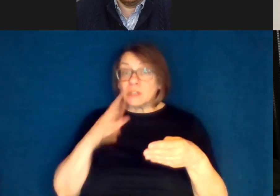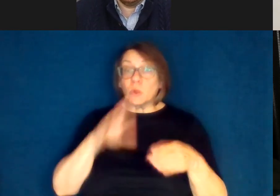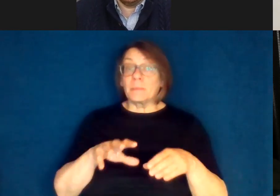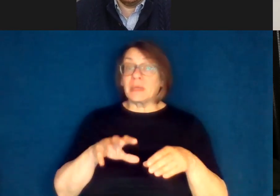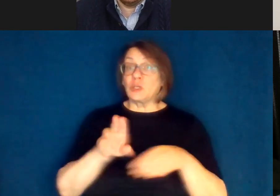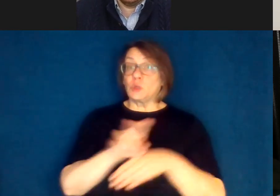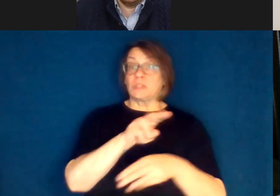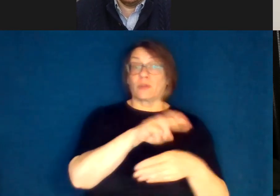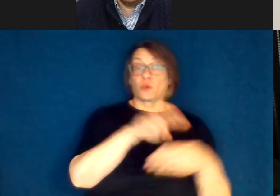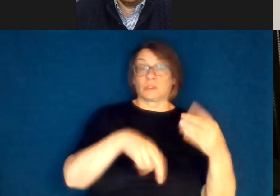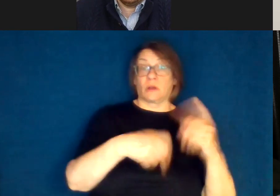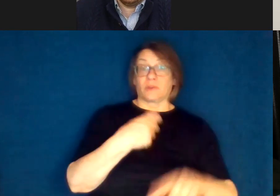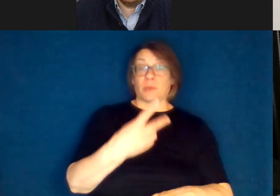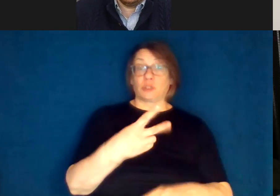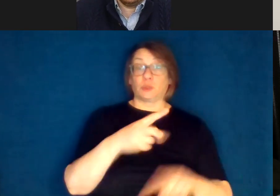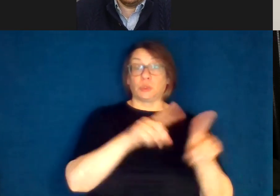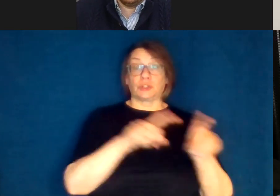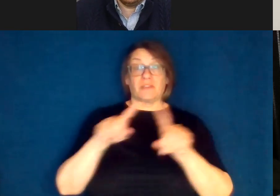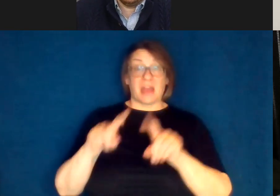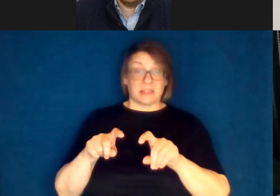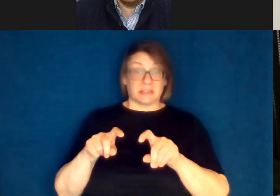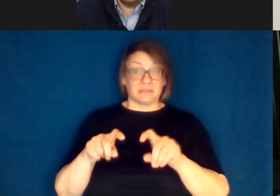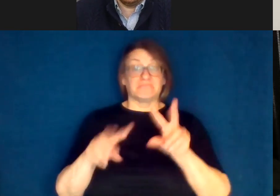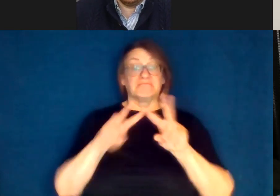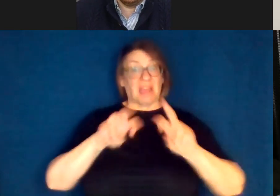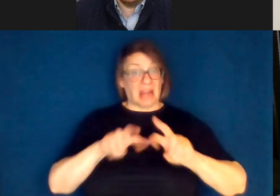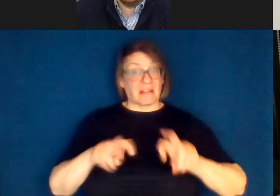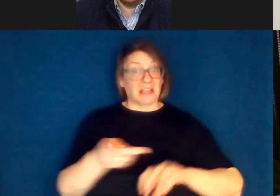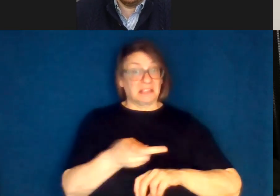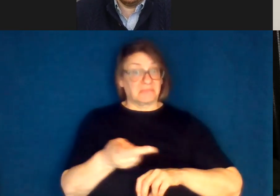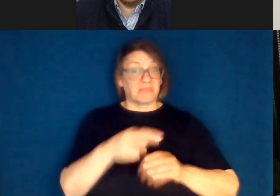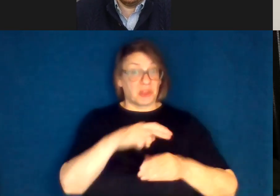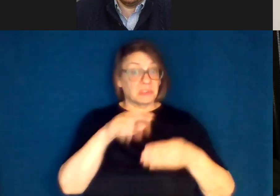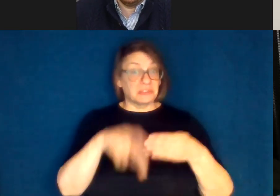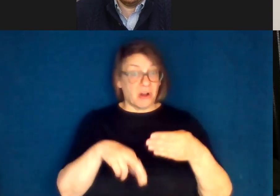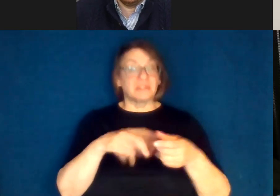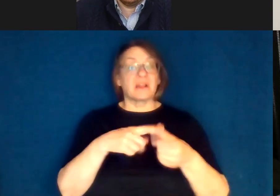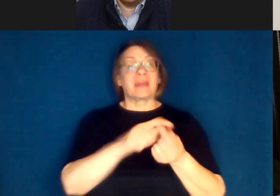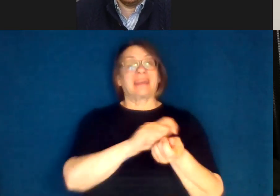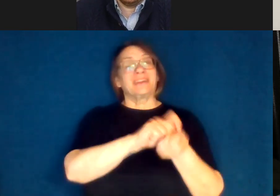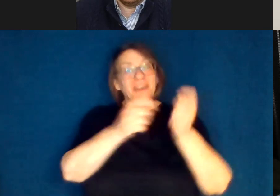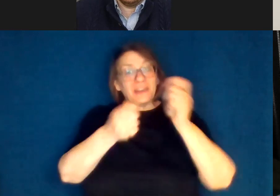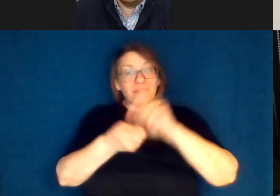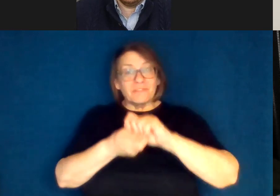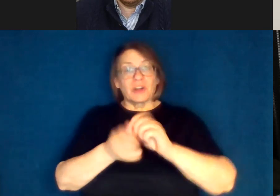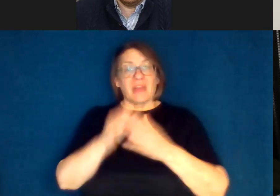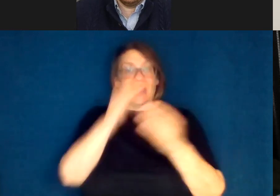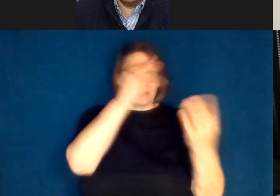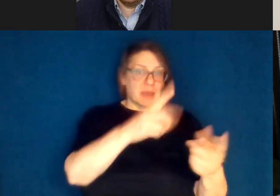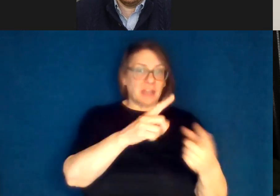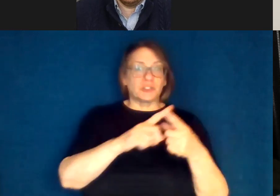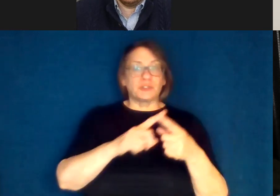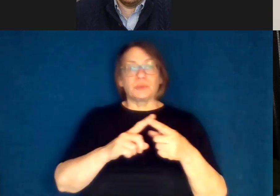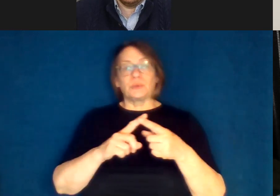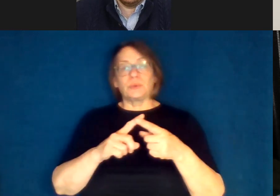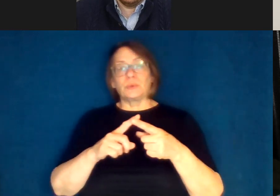2 surveys and analyzing the results, converting that information into visual format, and